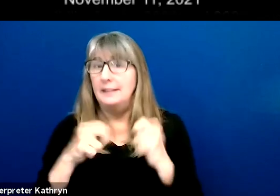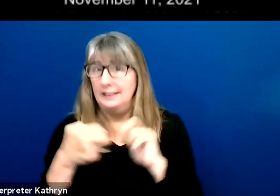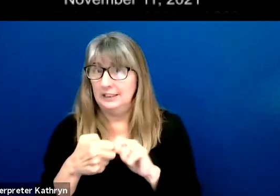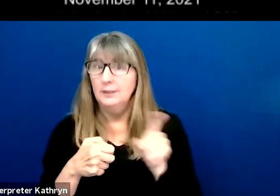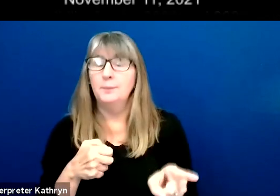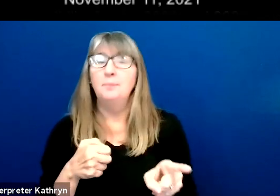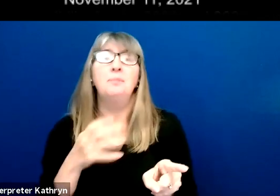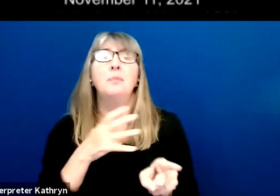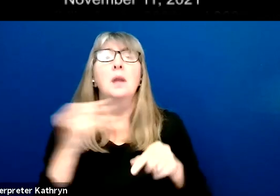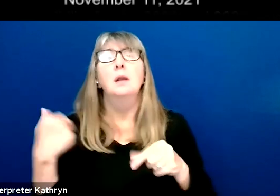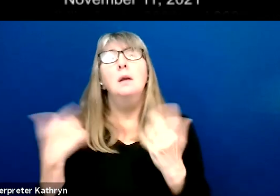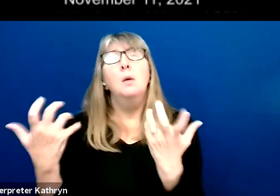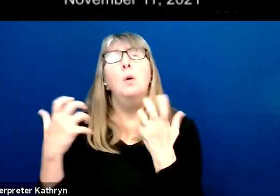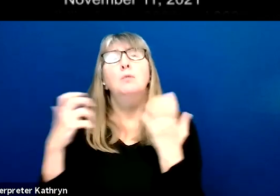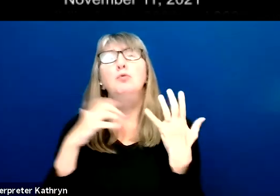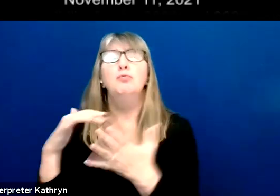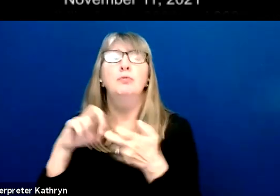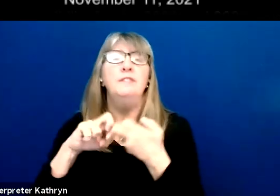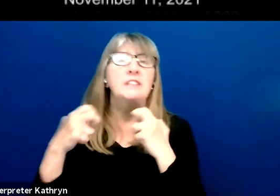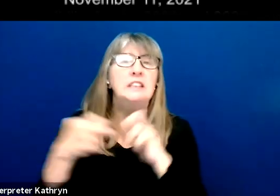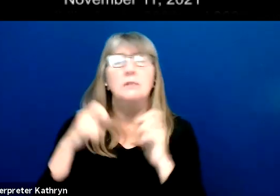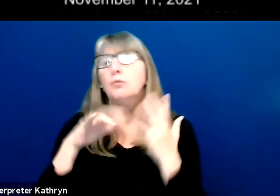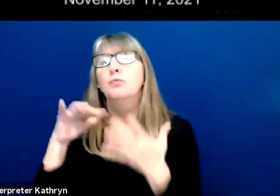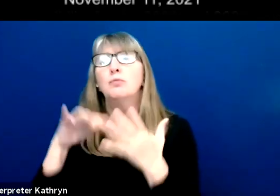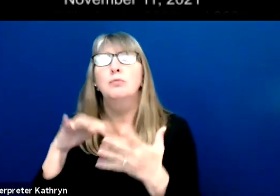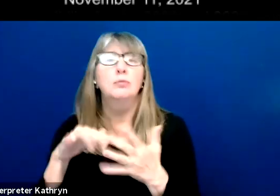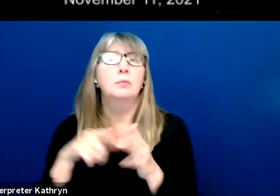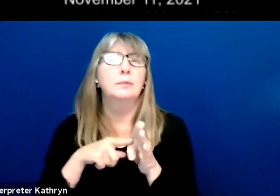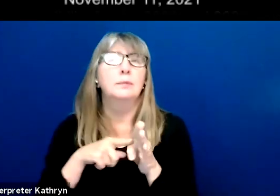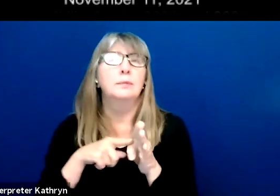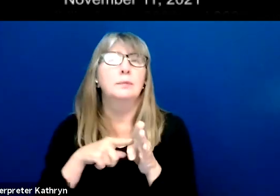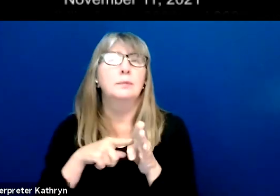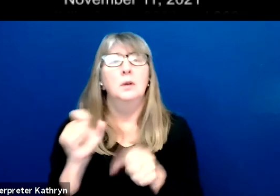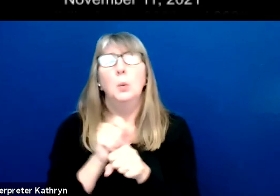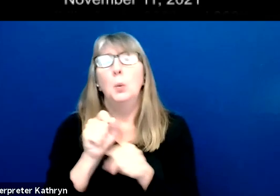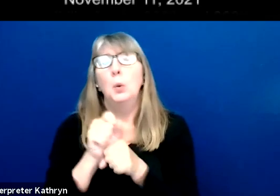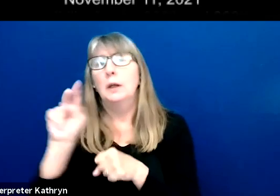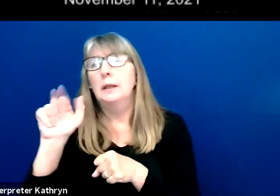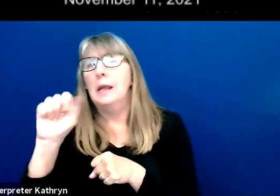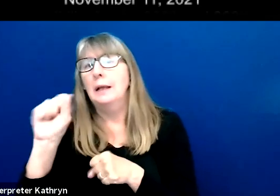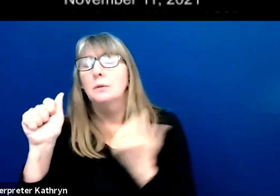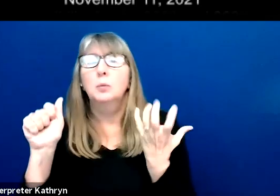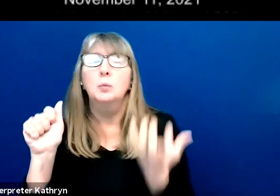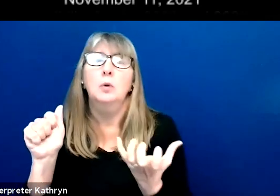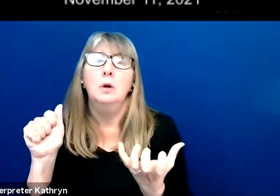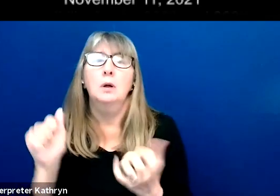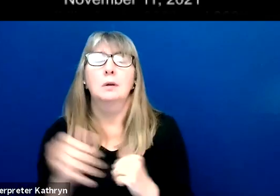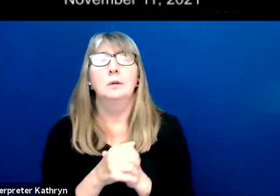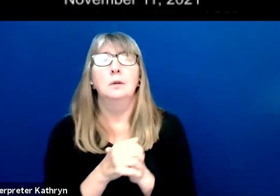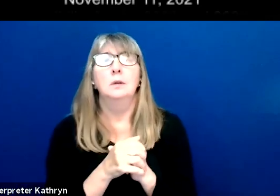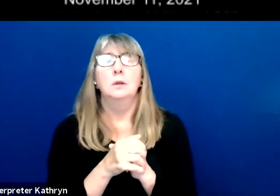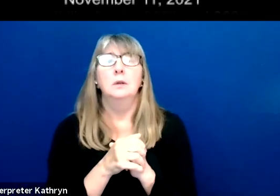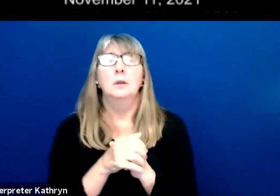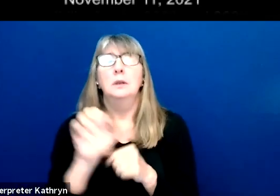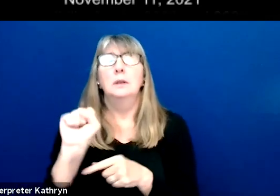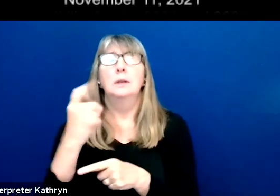I wanted to study physics. I wanted to work at NASA. I wanted to build